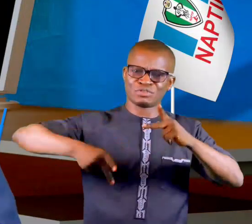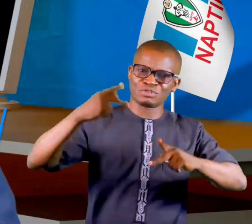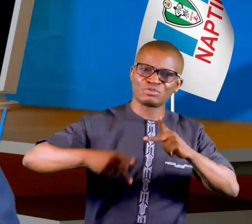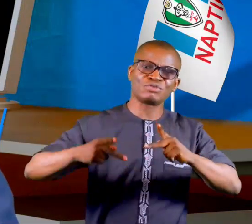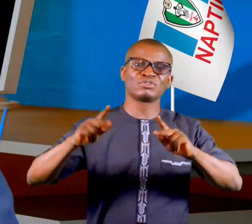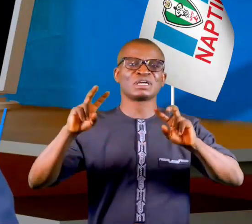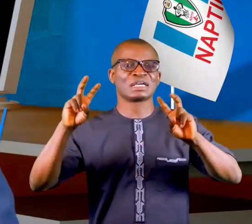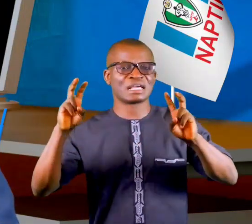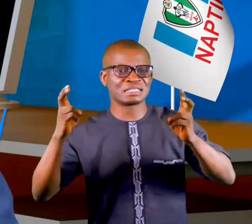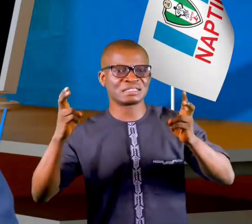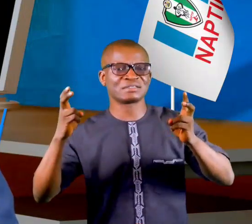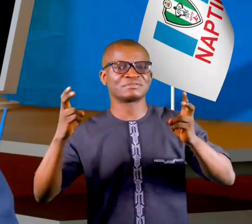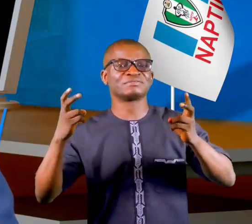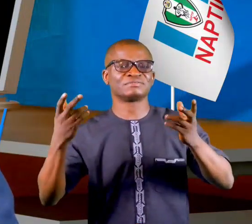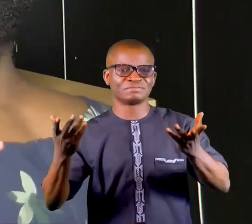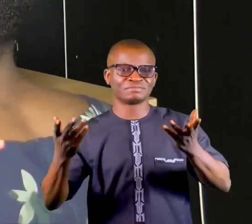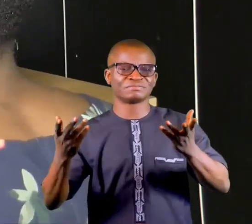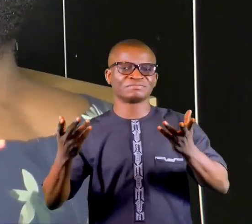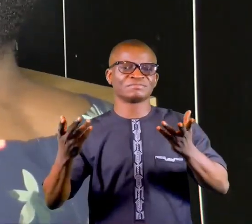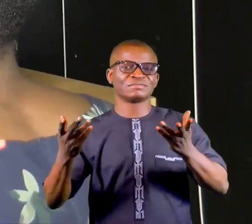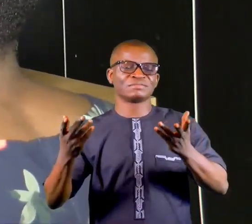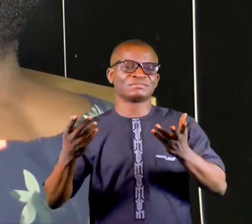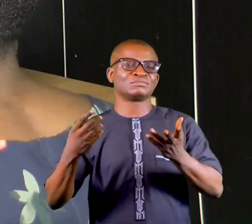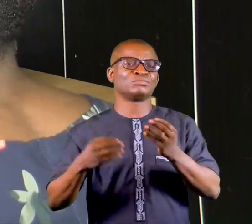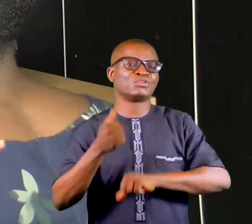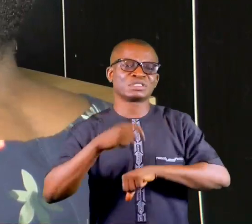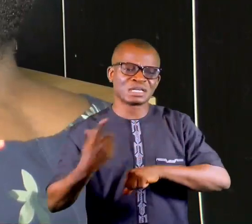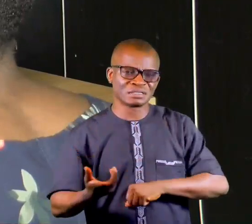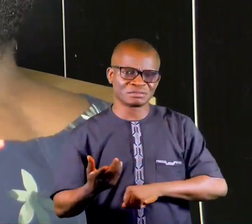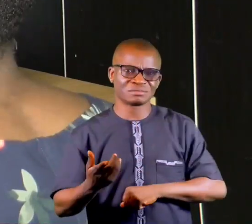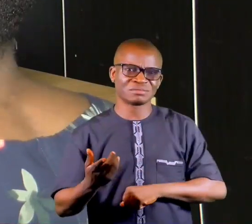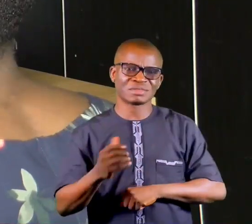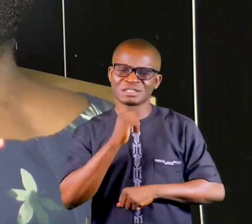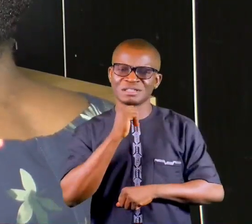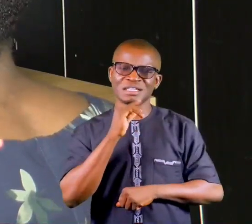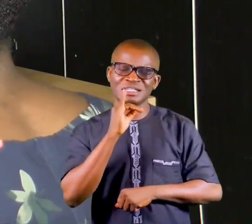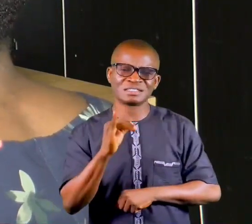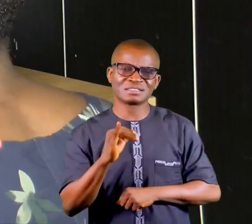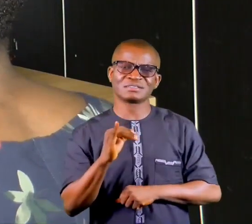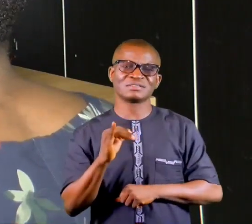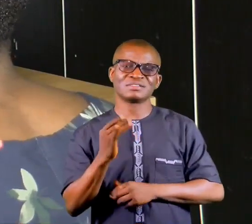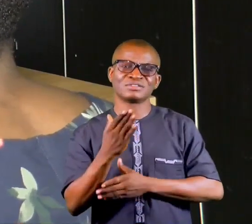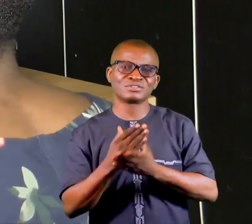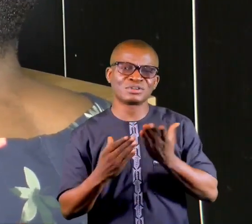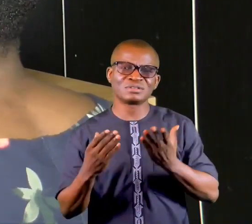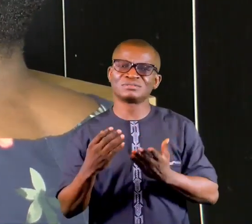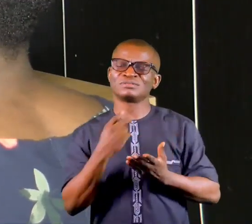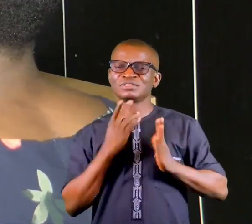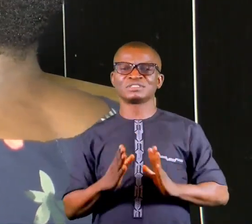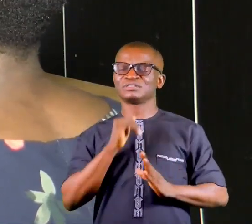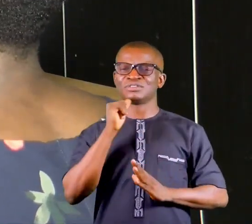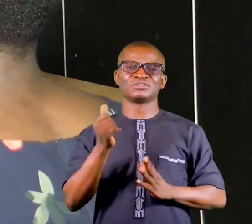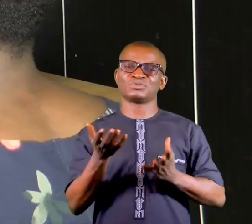cases are usually unwillingness of victims to testify. And then we also have